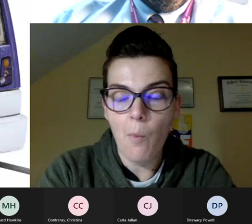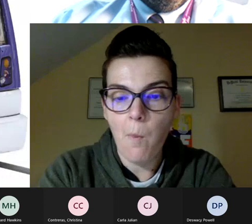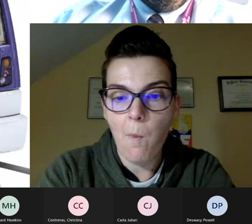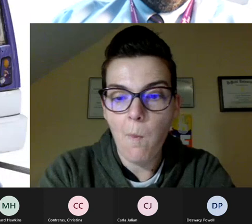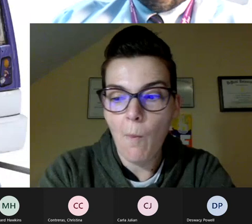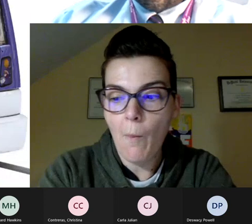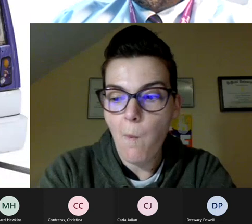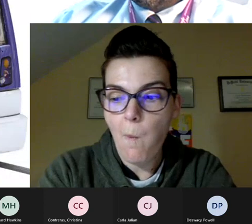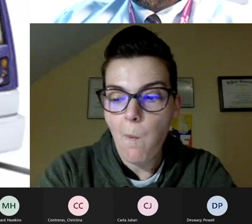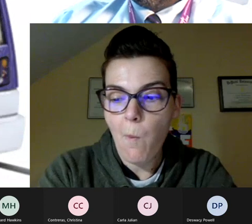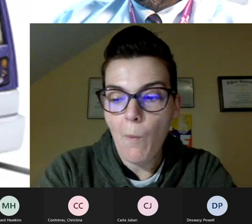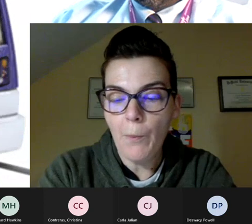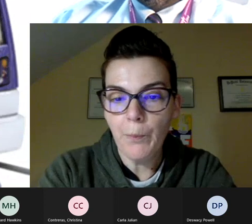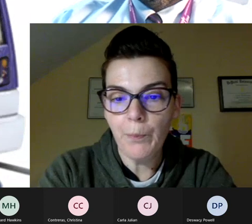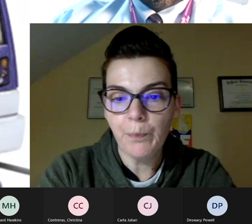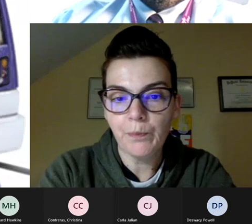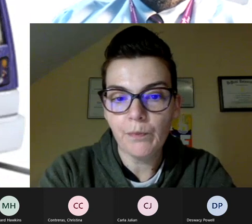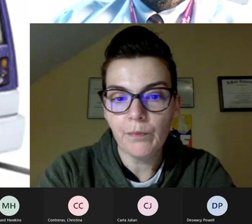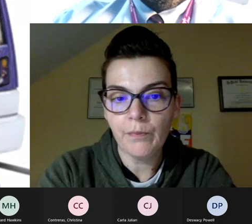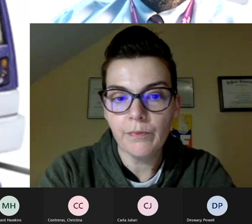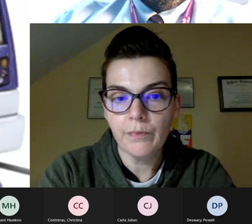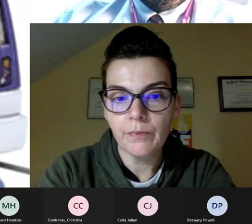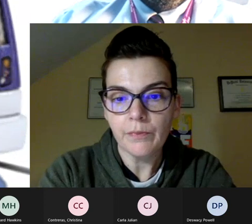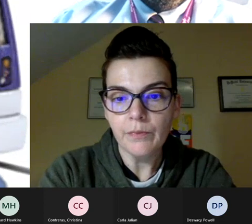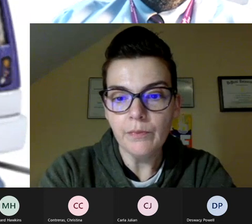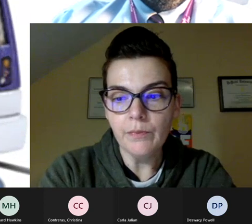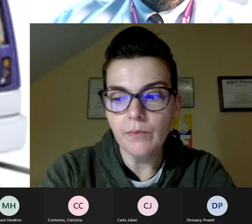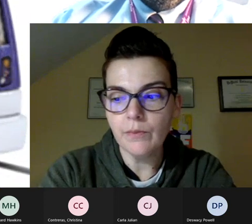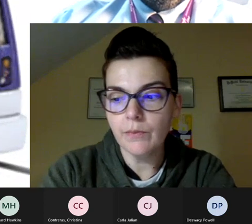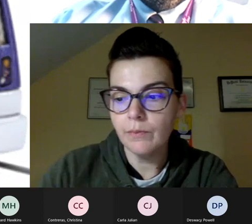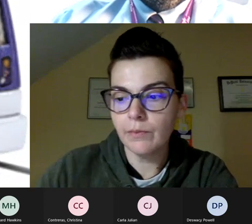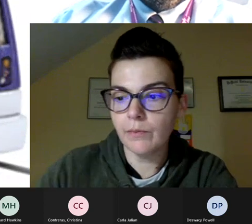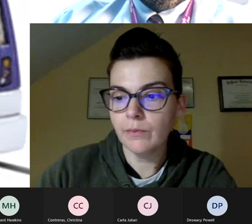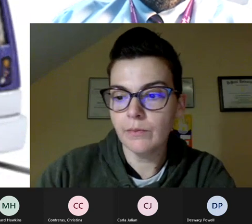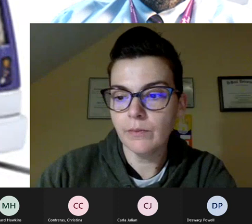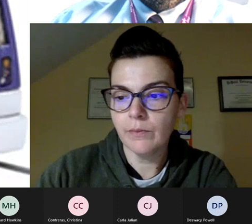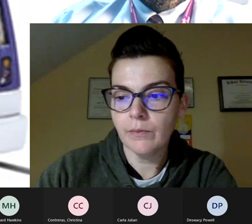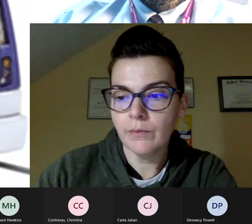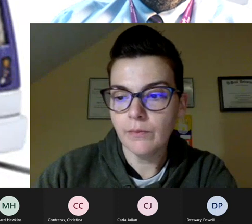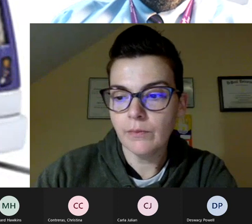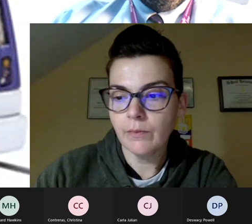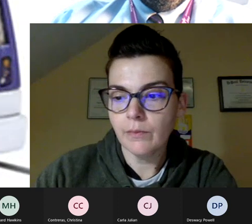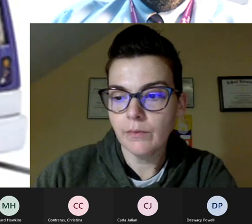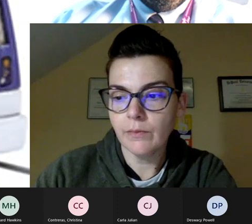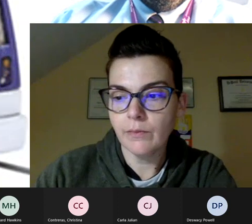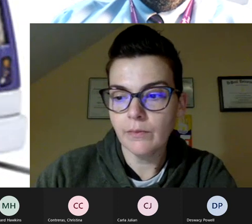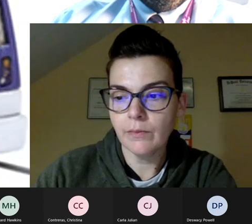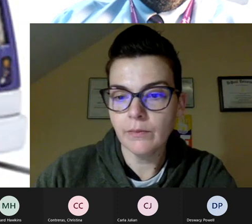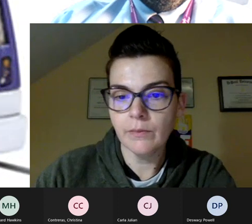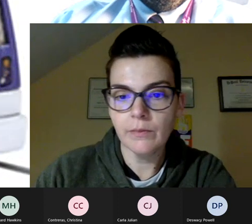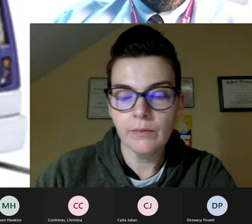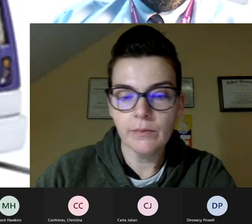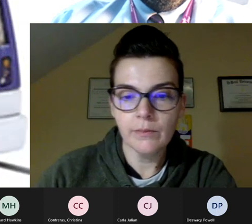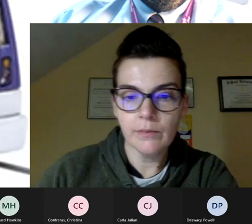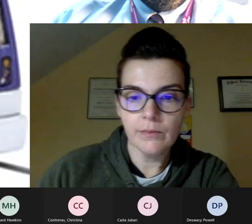It's a good question, Annie. The system that we have in place encourages